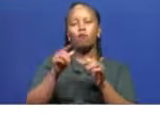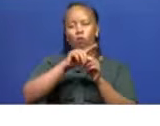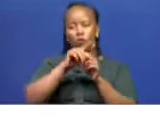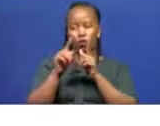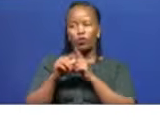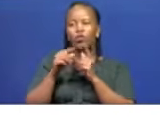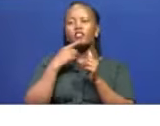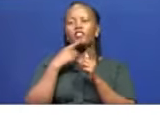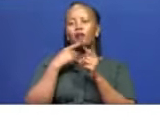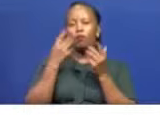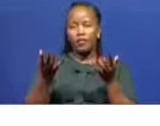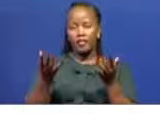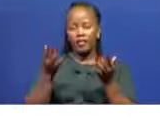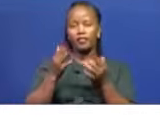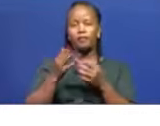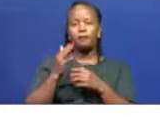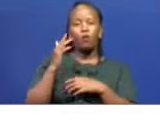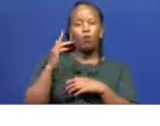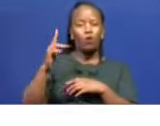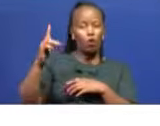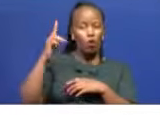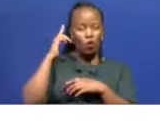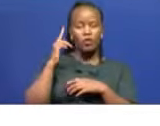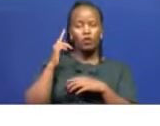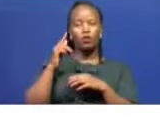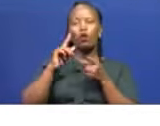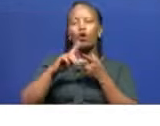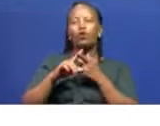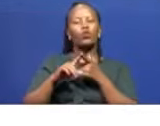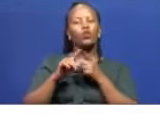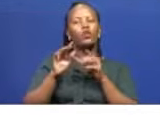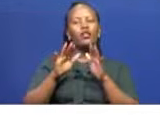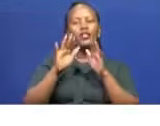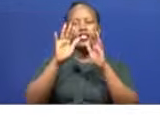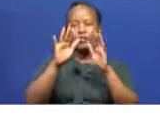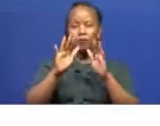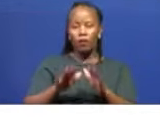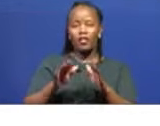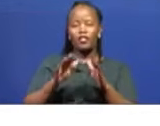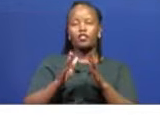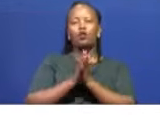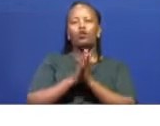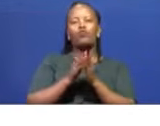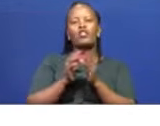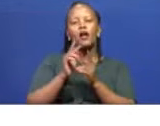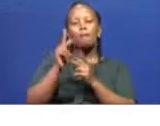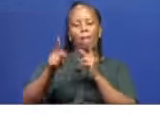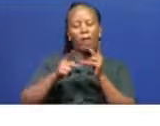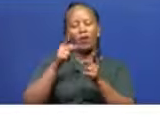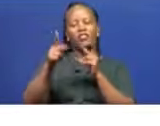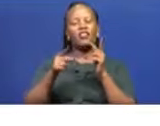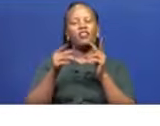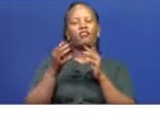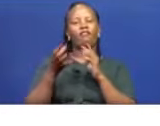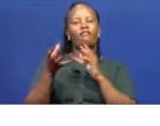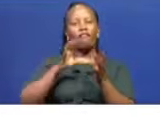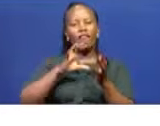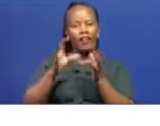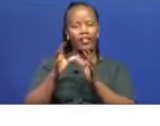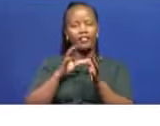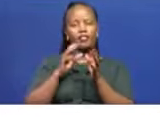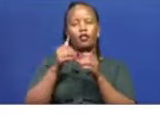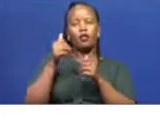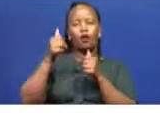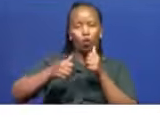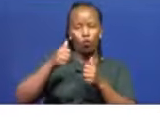applies and that legislation is so central to the fairness of the process that the court ought to,